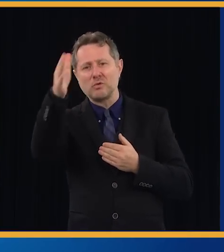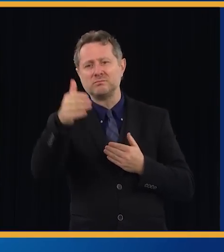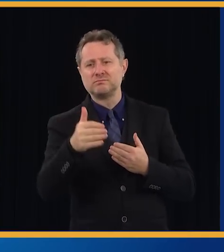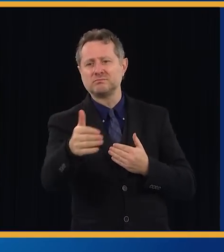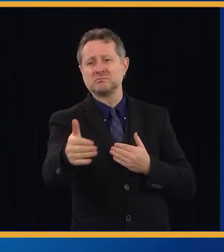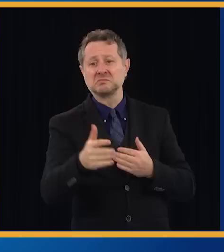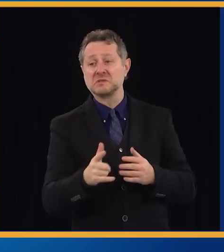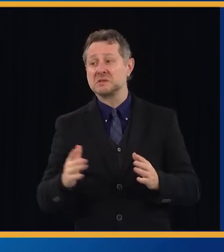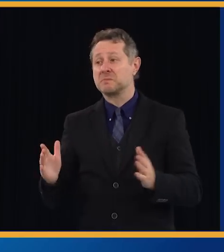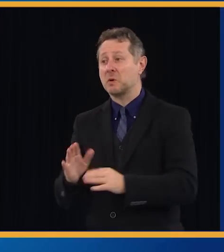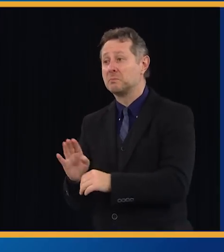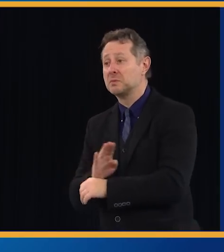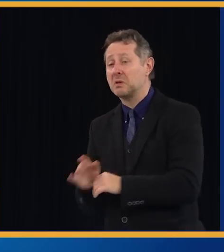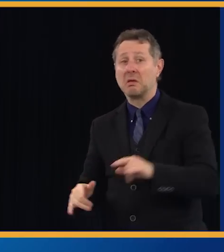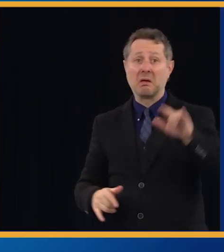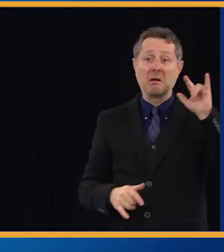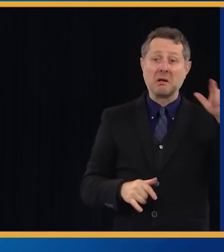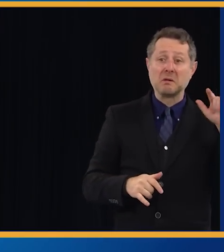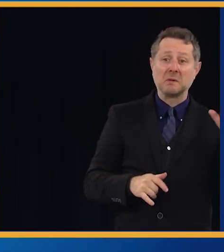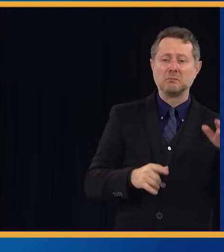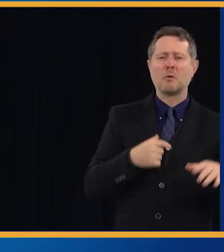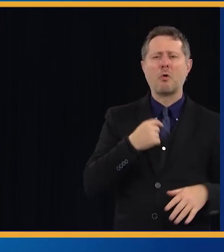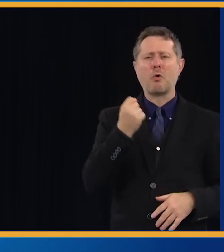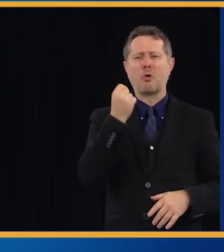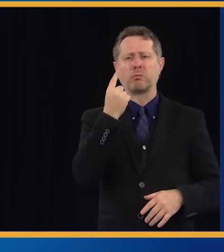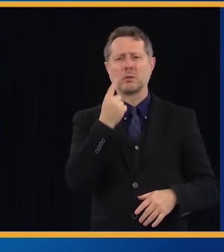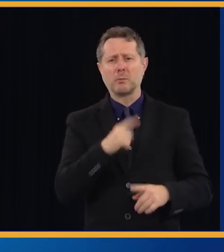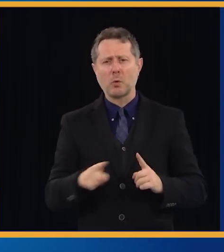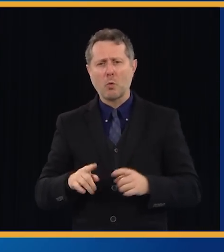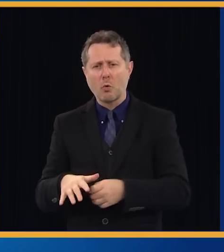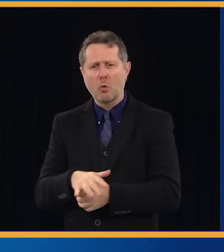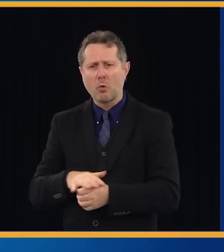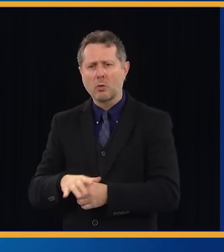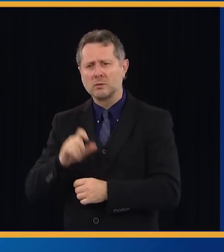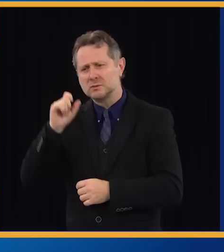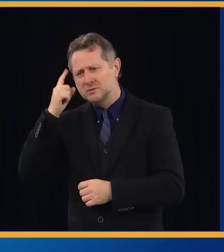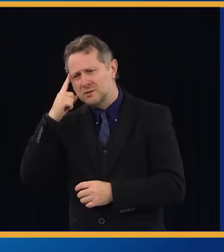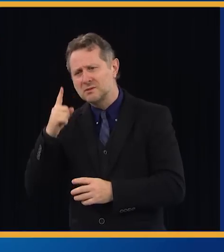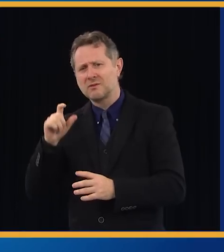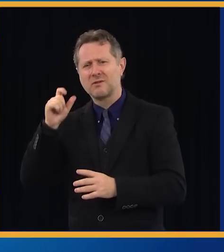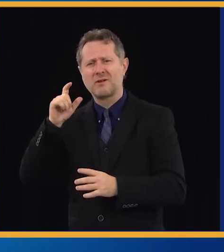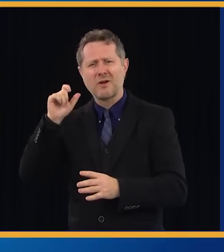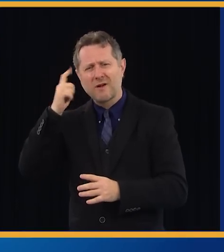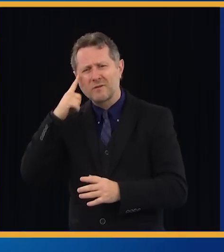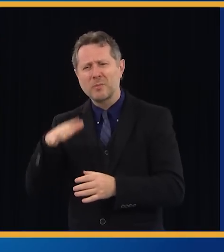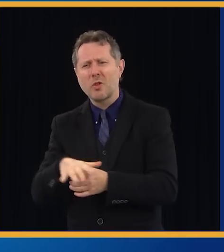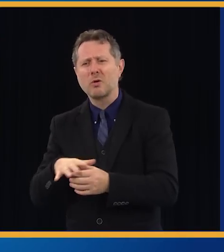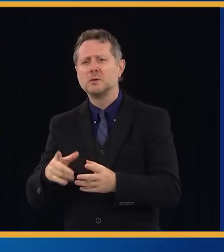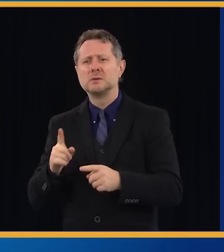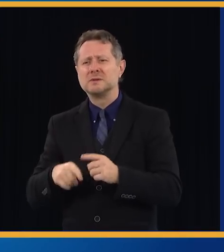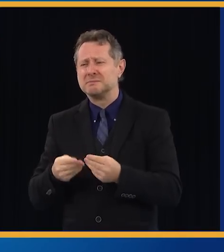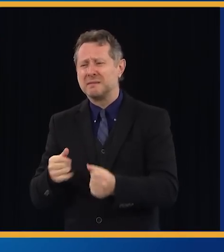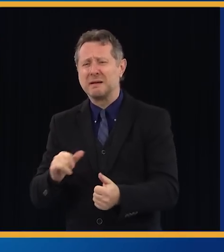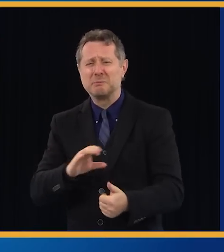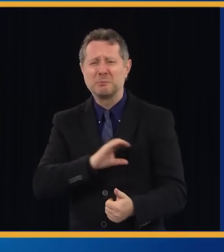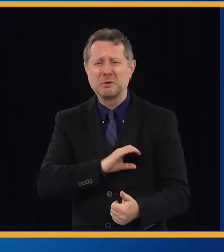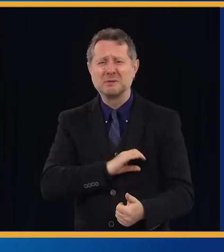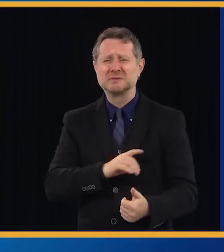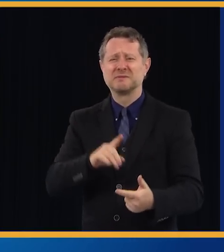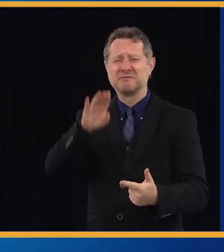that. But state and local government funds police and fire and teachers and